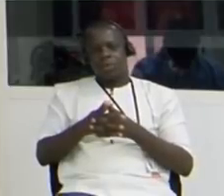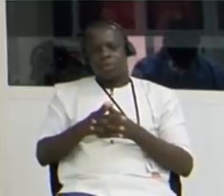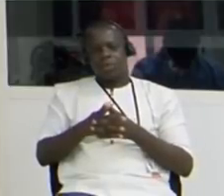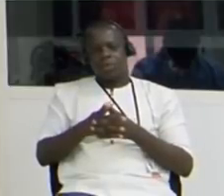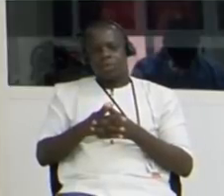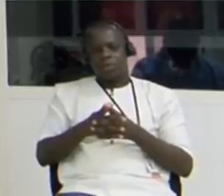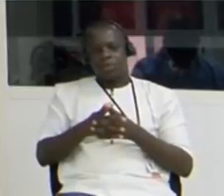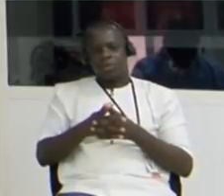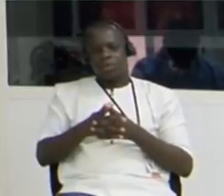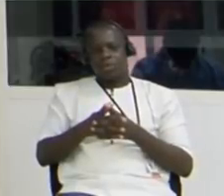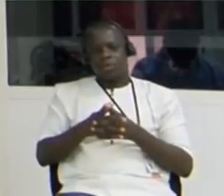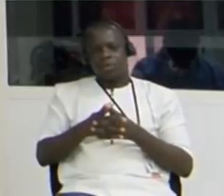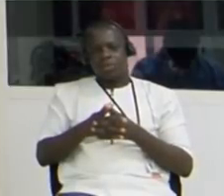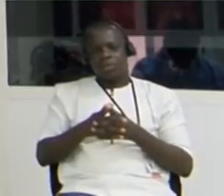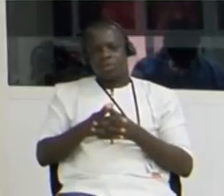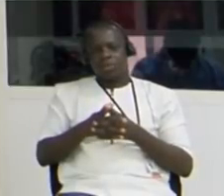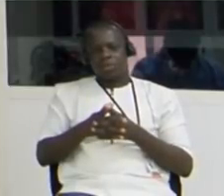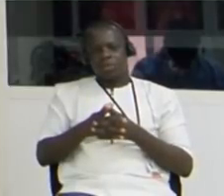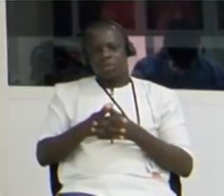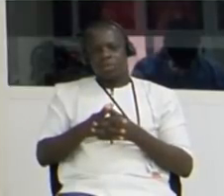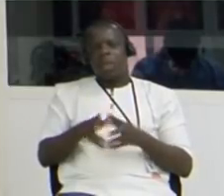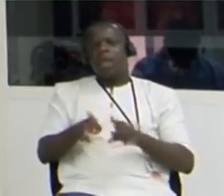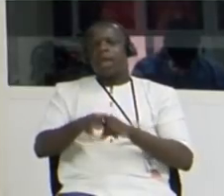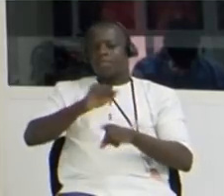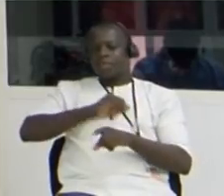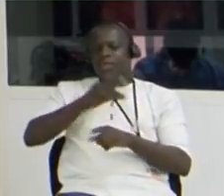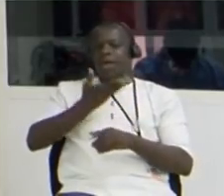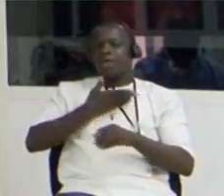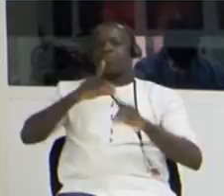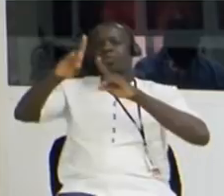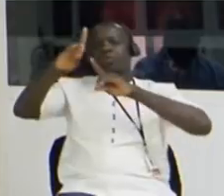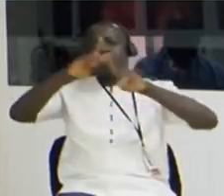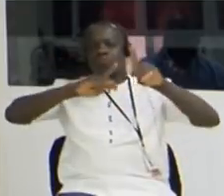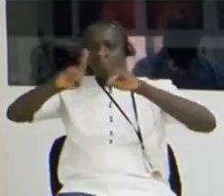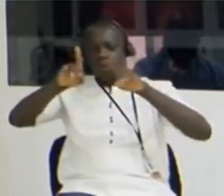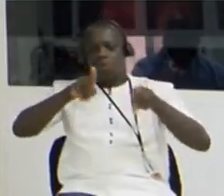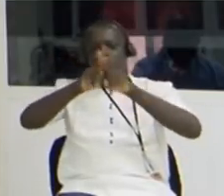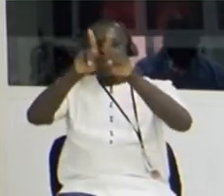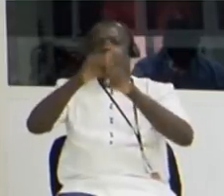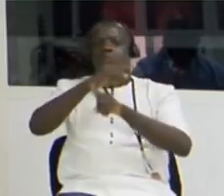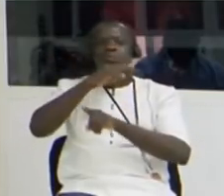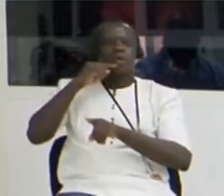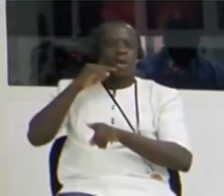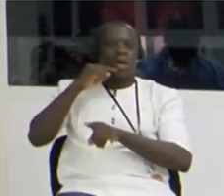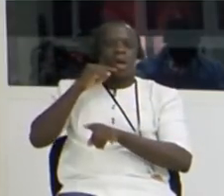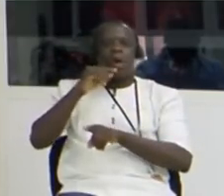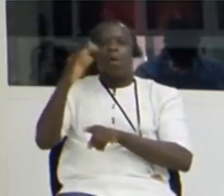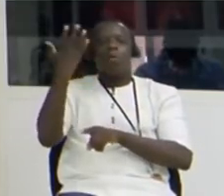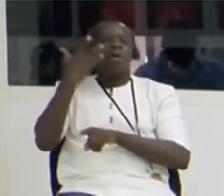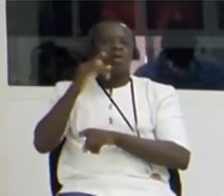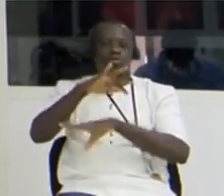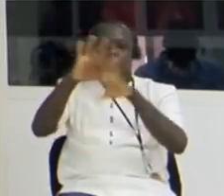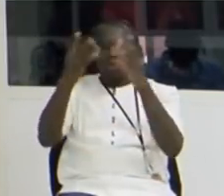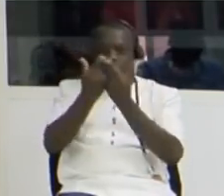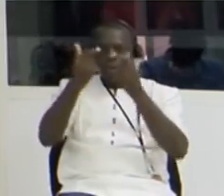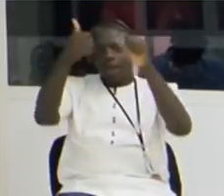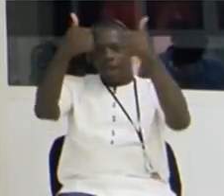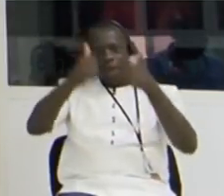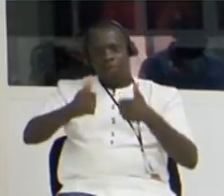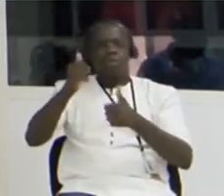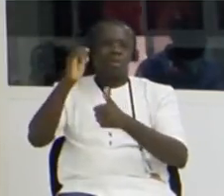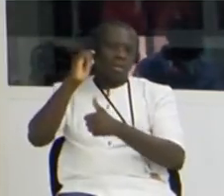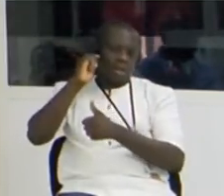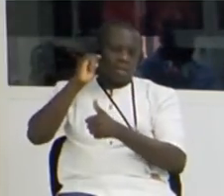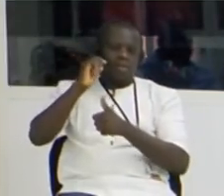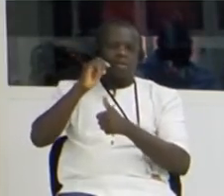but I had a discussion with the mom when something happened to the girl that I'm talking to you